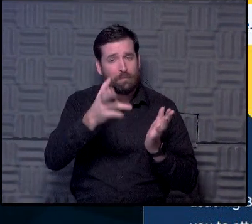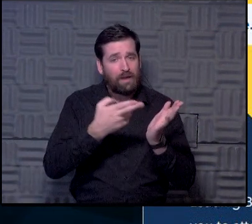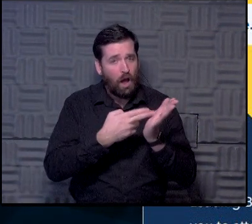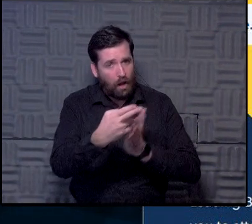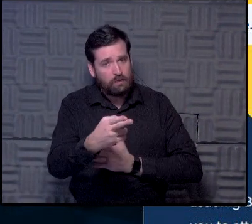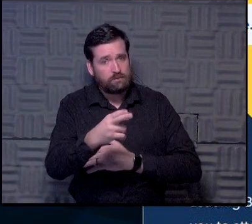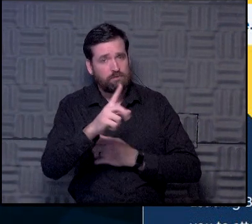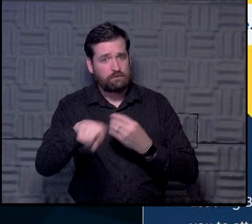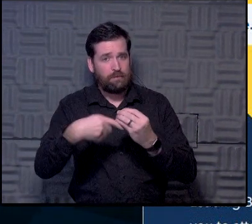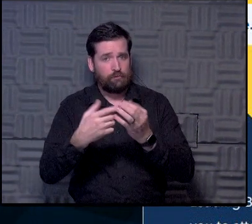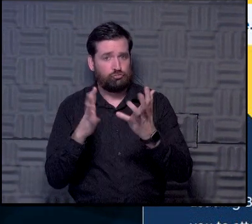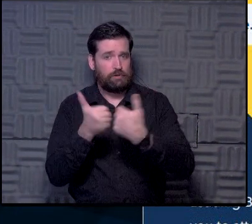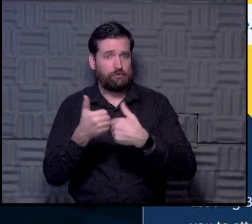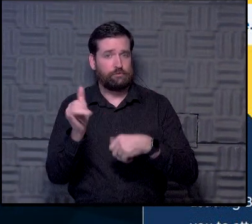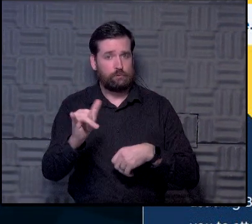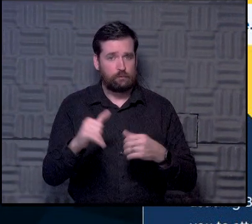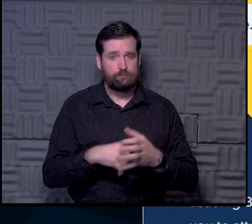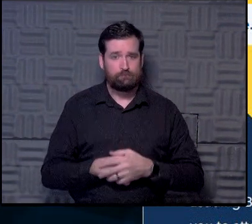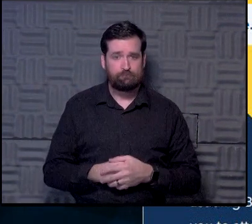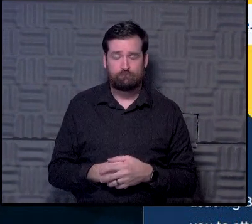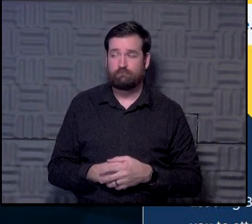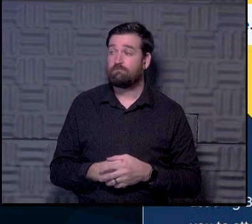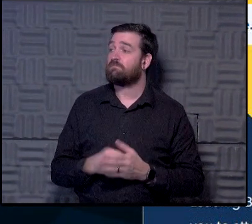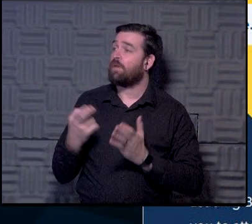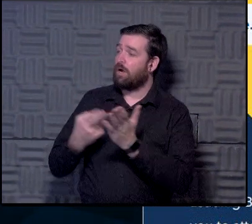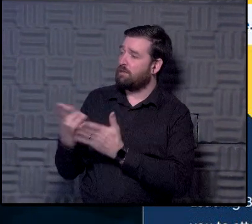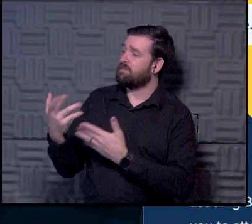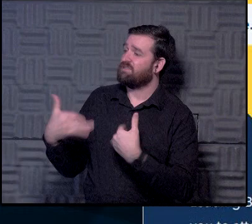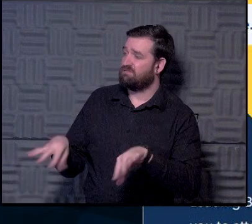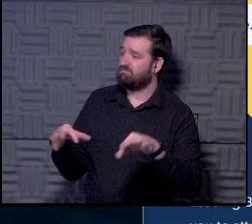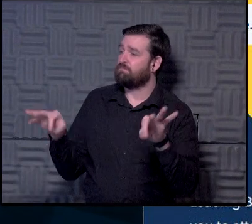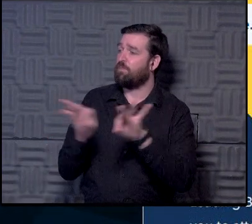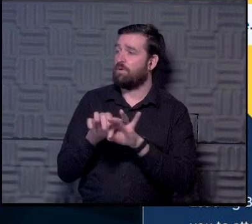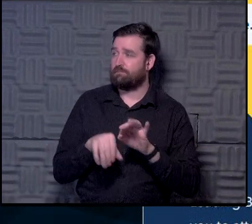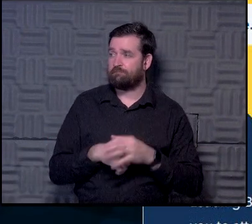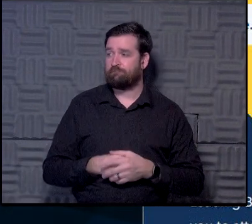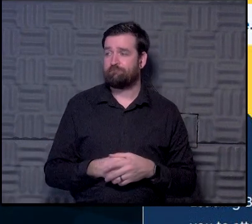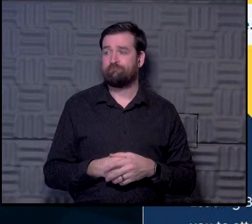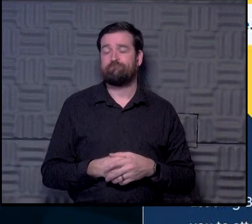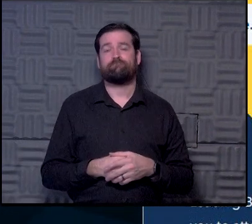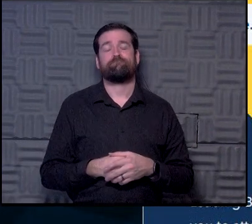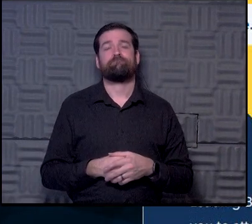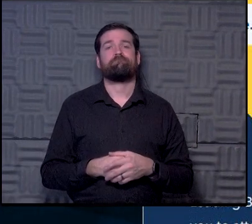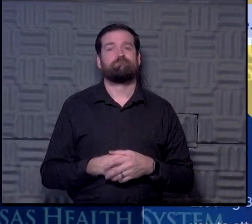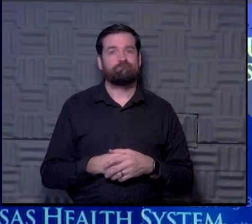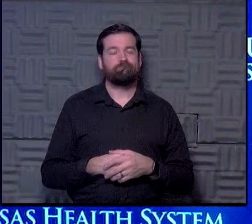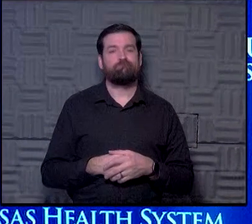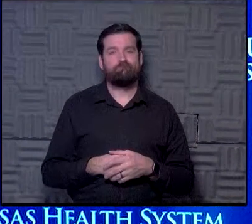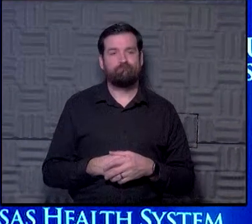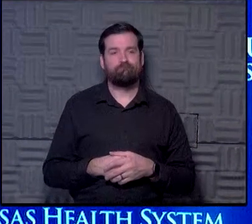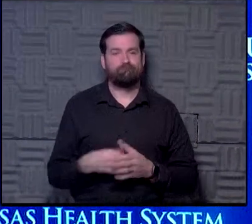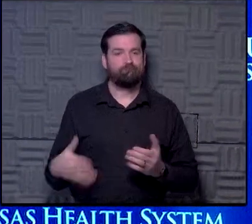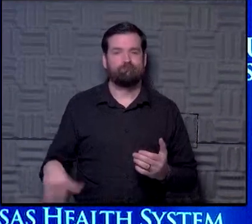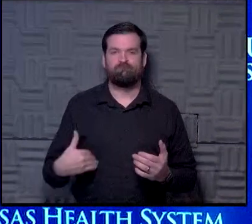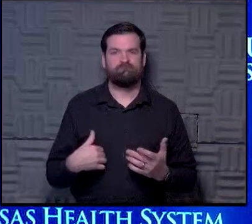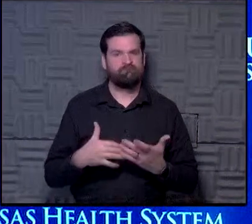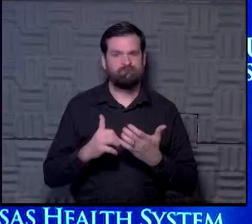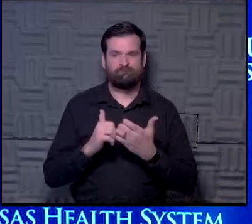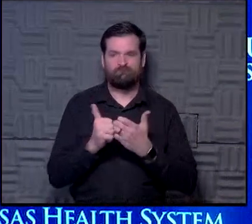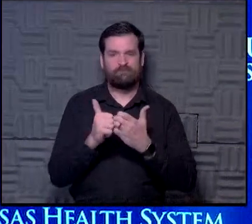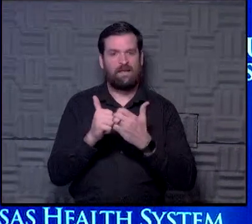the challenges that we face. Honesty is important. You know, man, I don't know how we